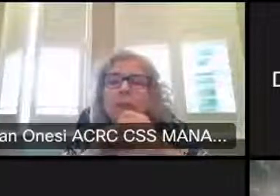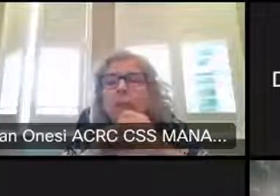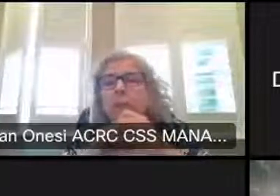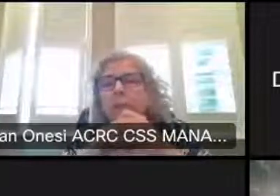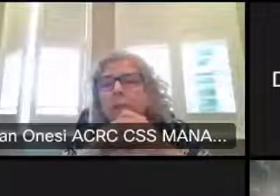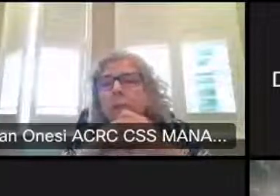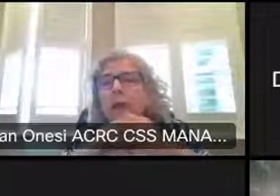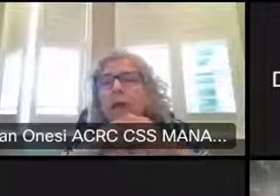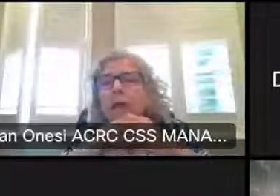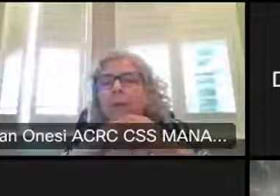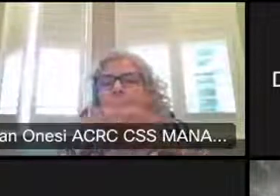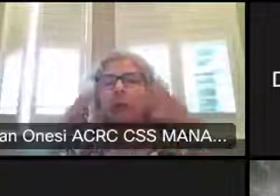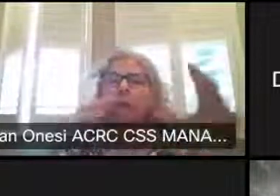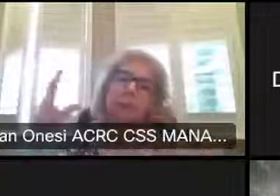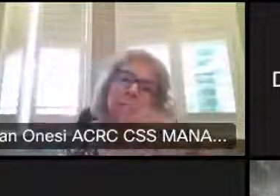TSRs a week.